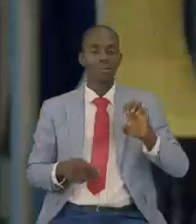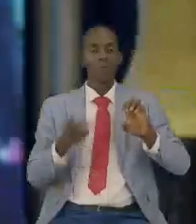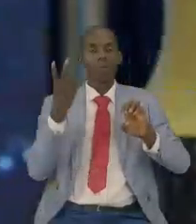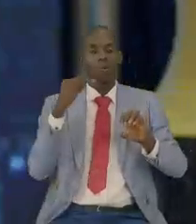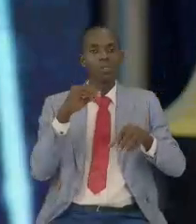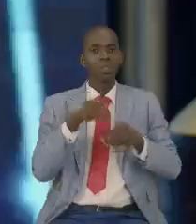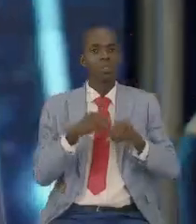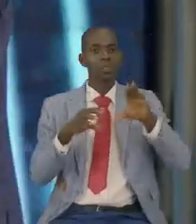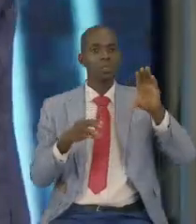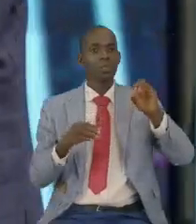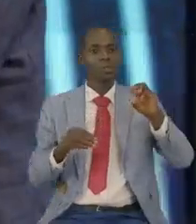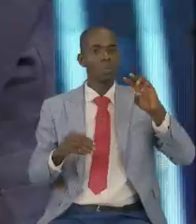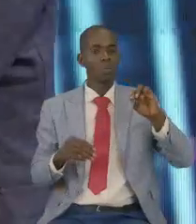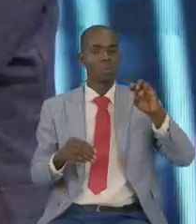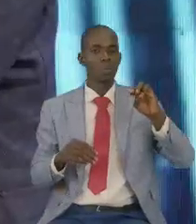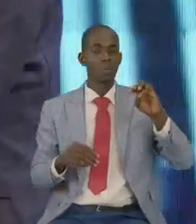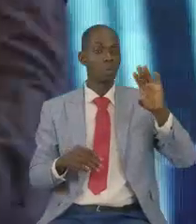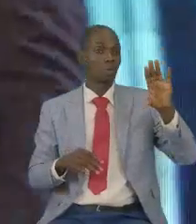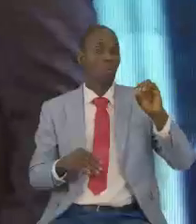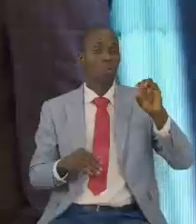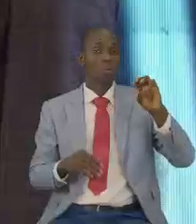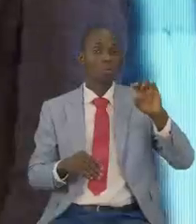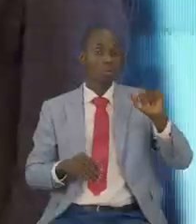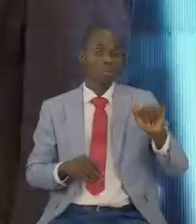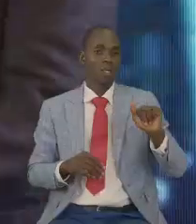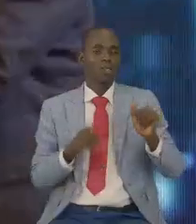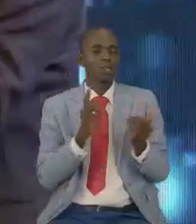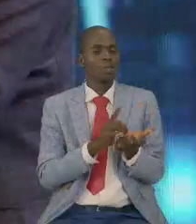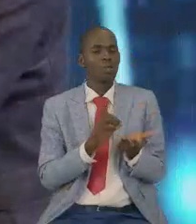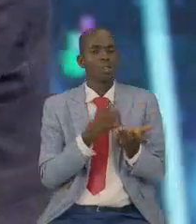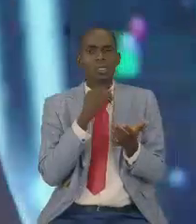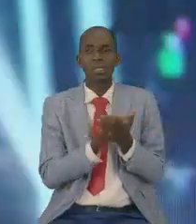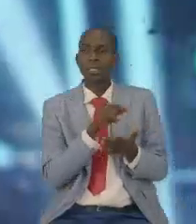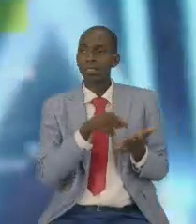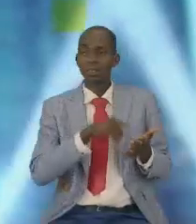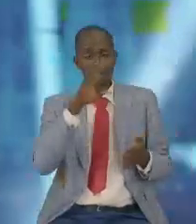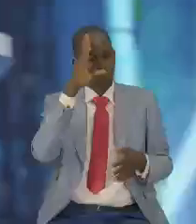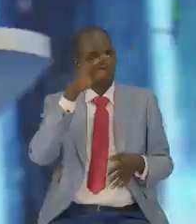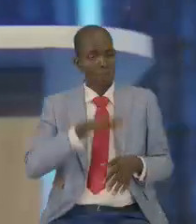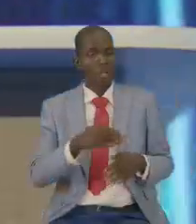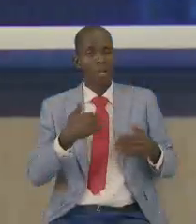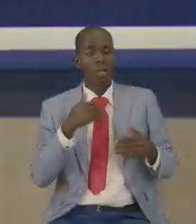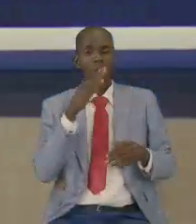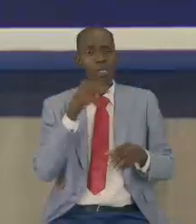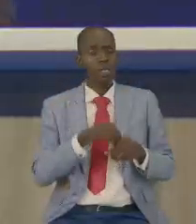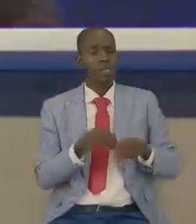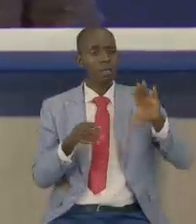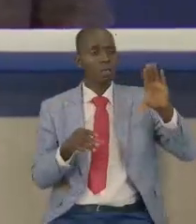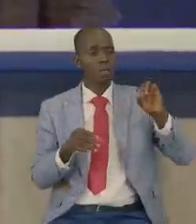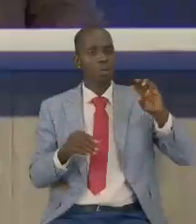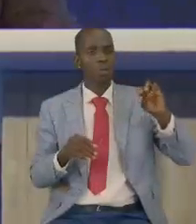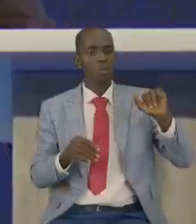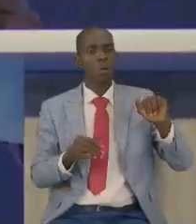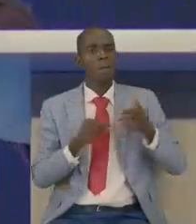said, it's been in coma for such a long time. Life is gone. It's